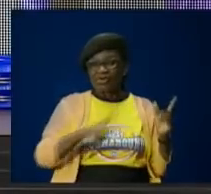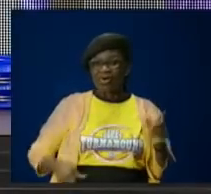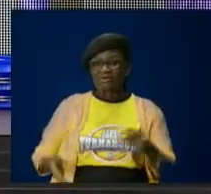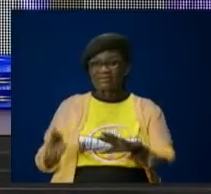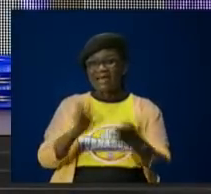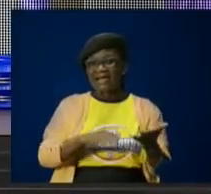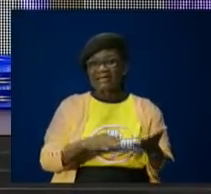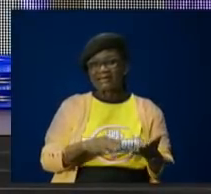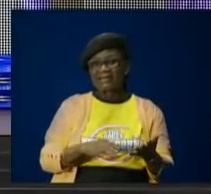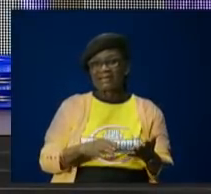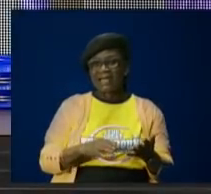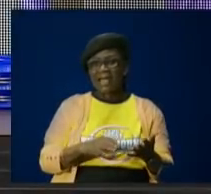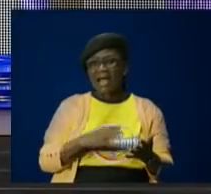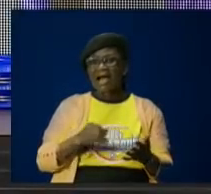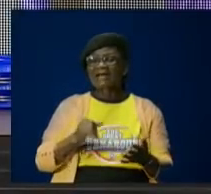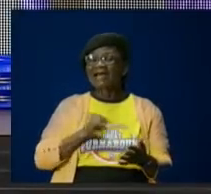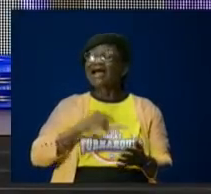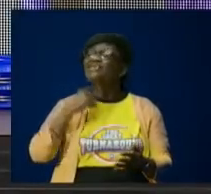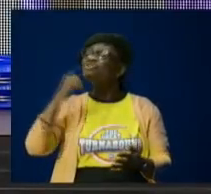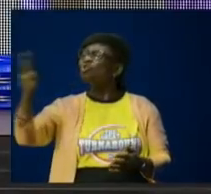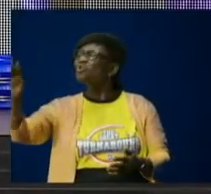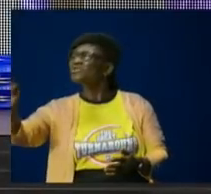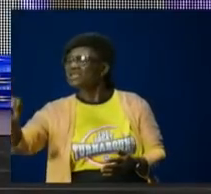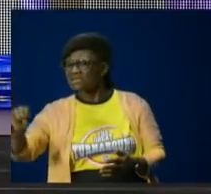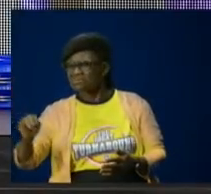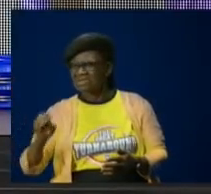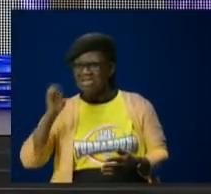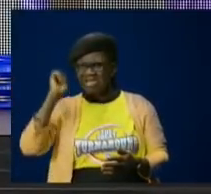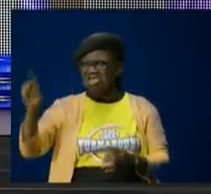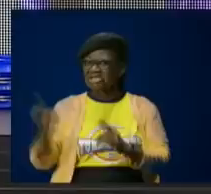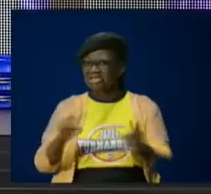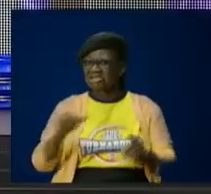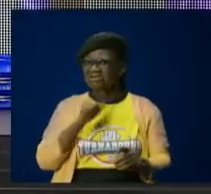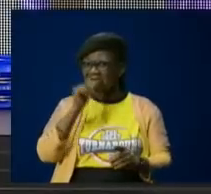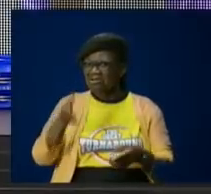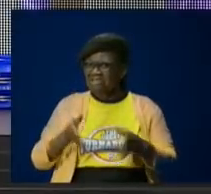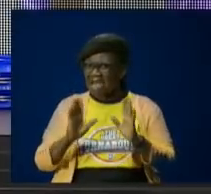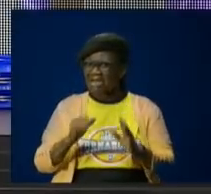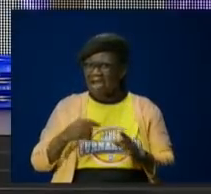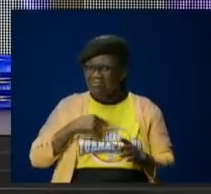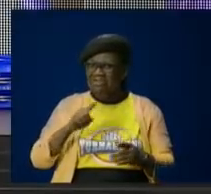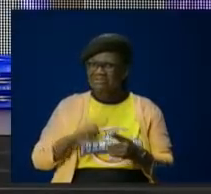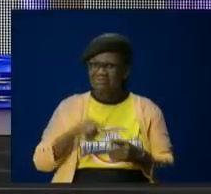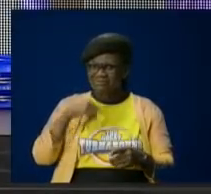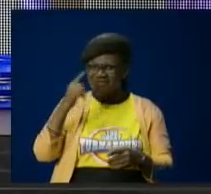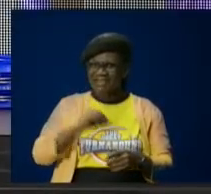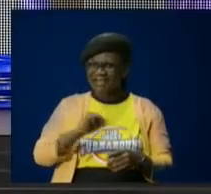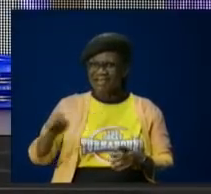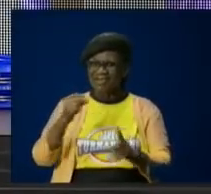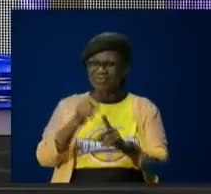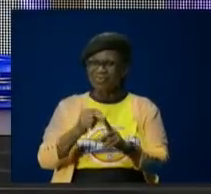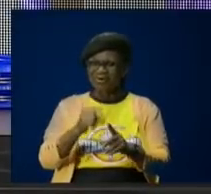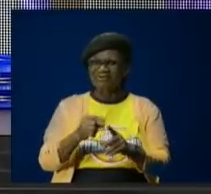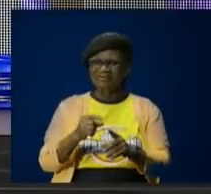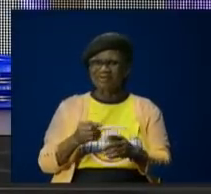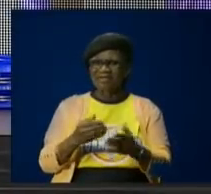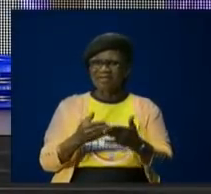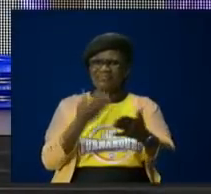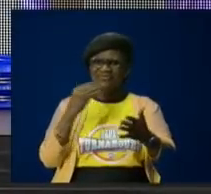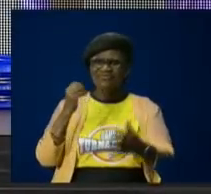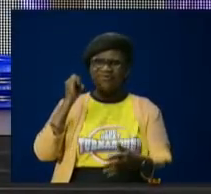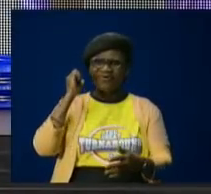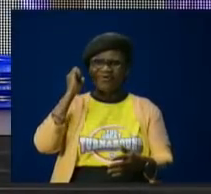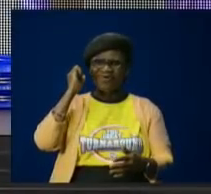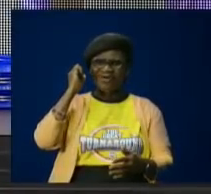etc. He did not even allow me to say a word before he began to say, I have